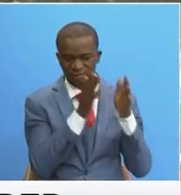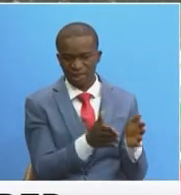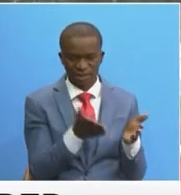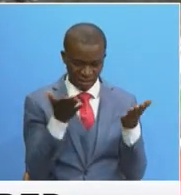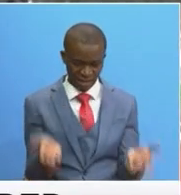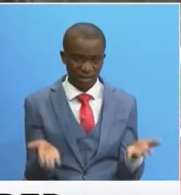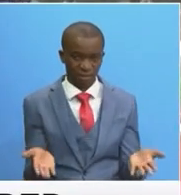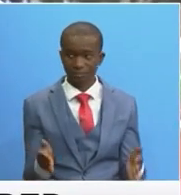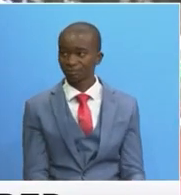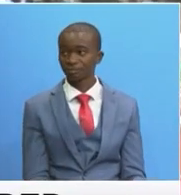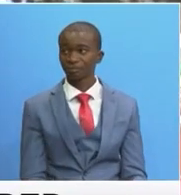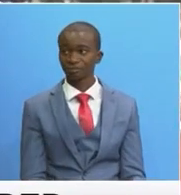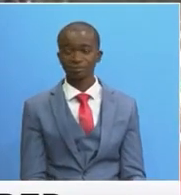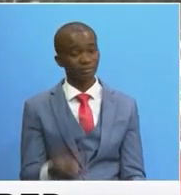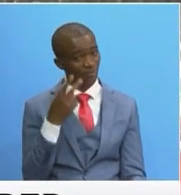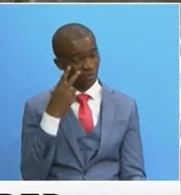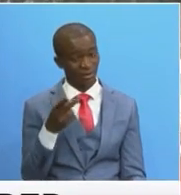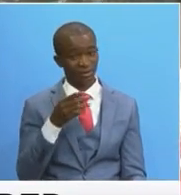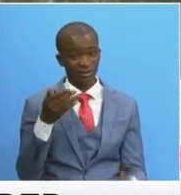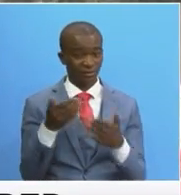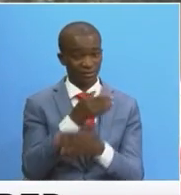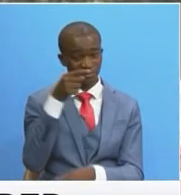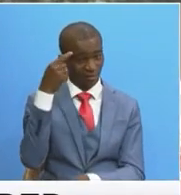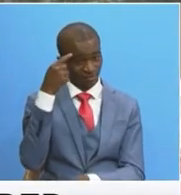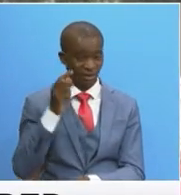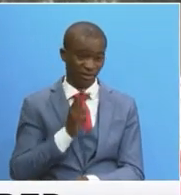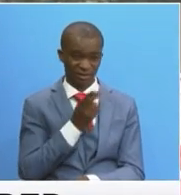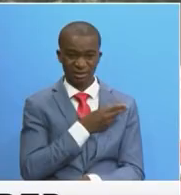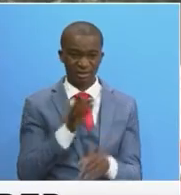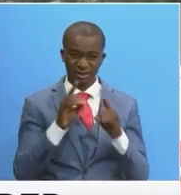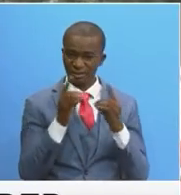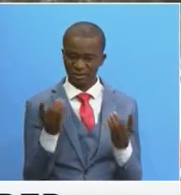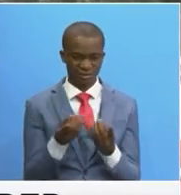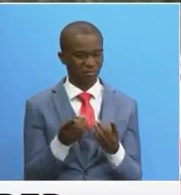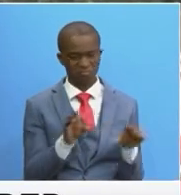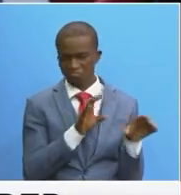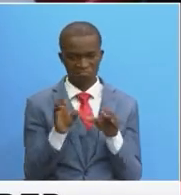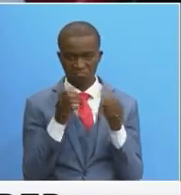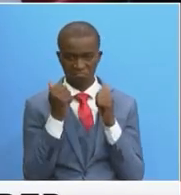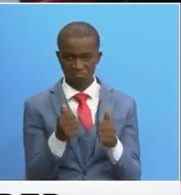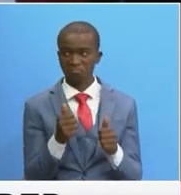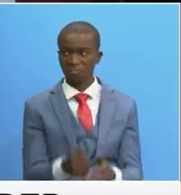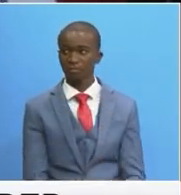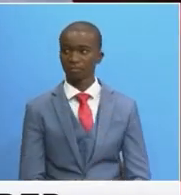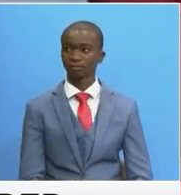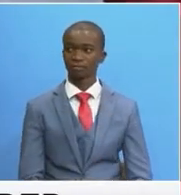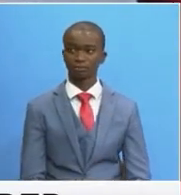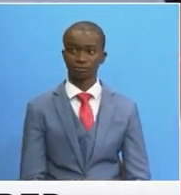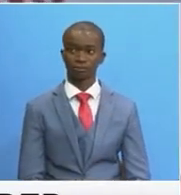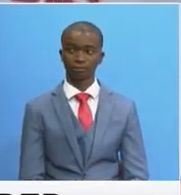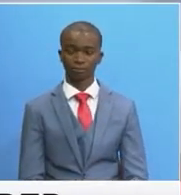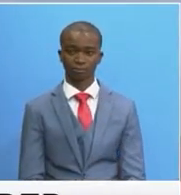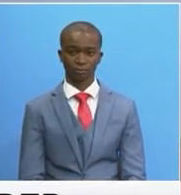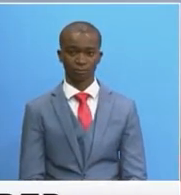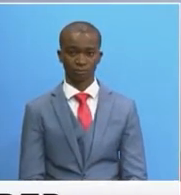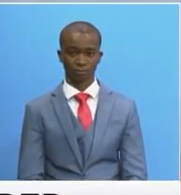District. So you can see, ladies and gentlemen, that as a district, we are not left behind in whatever. Namakao Kayombo